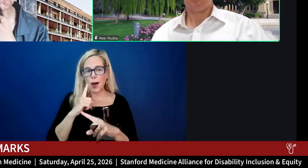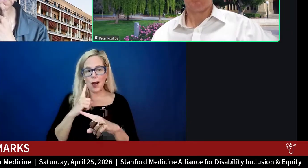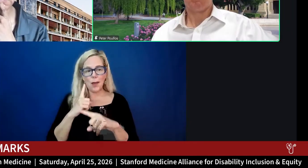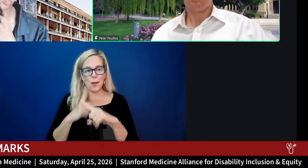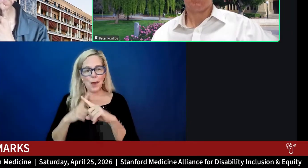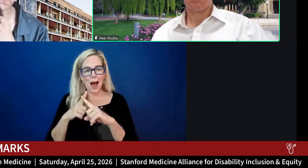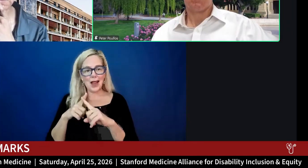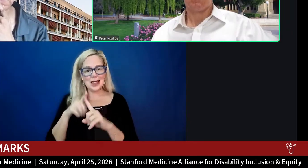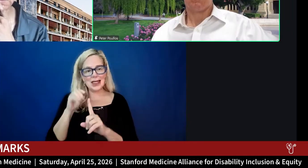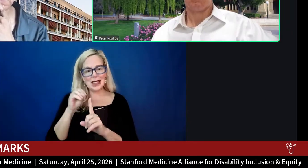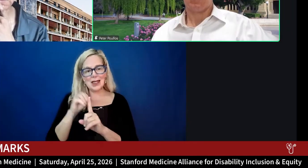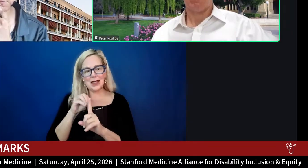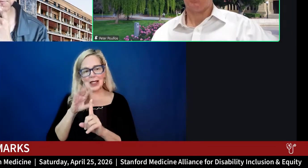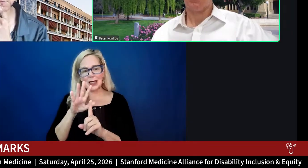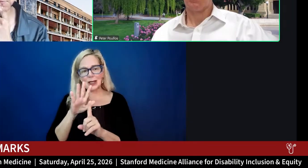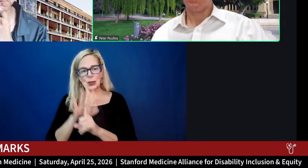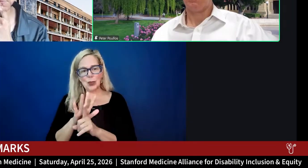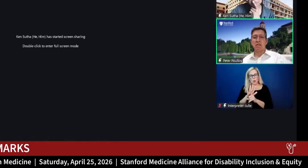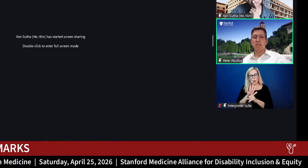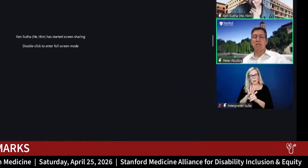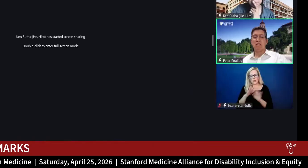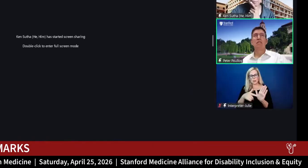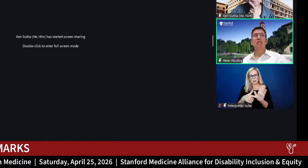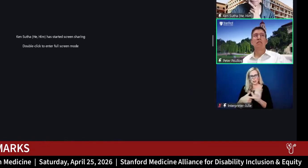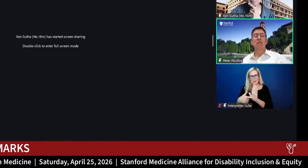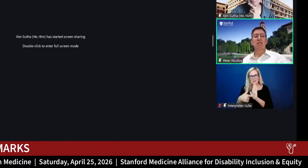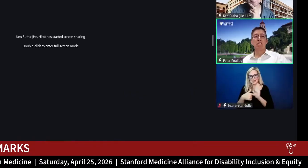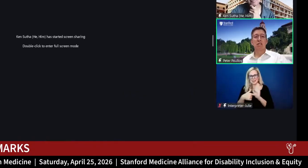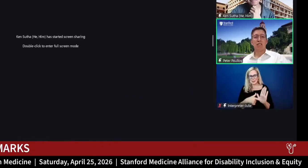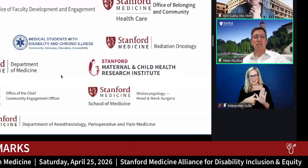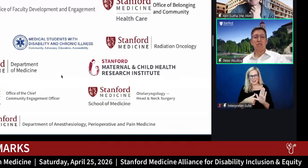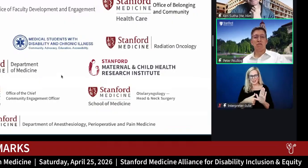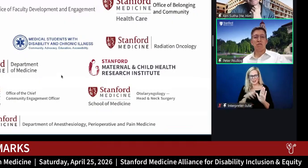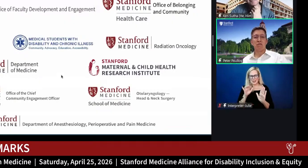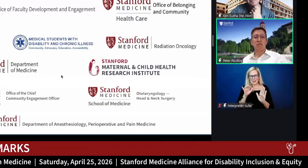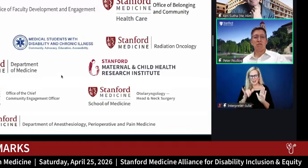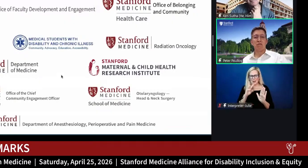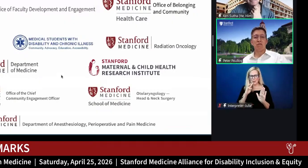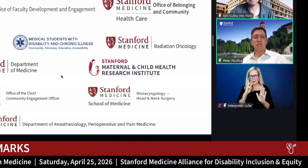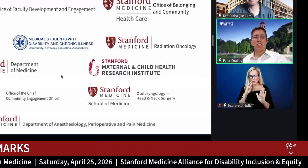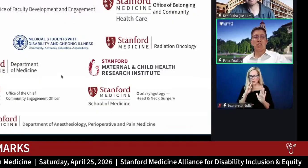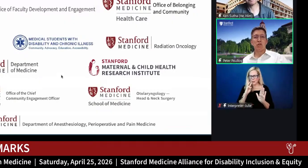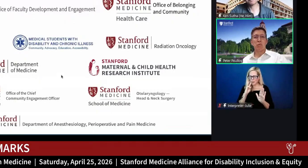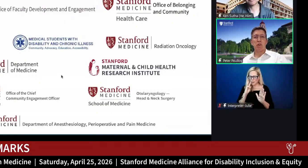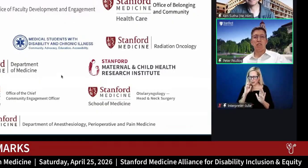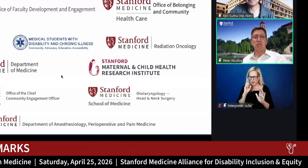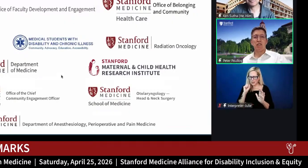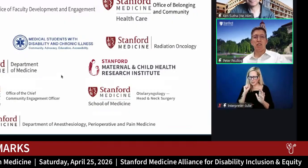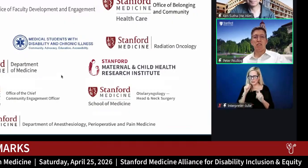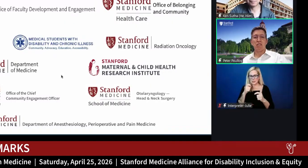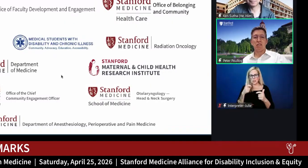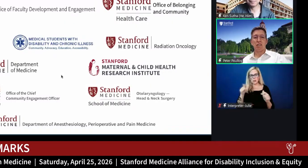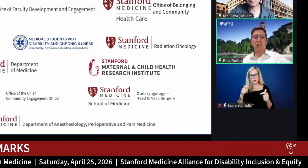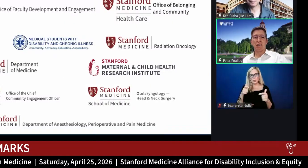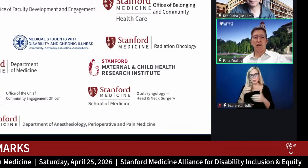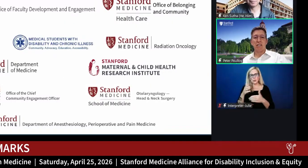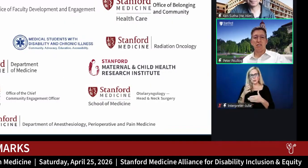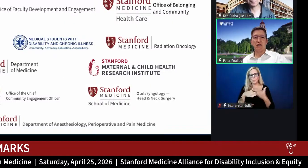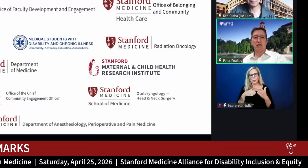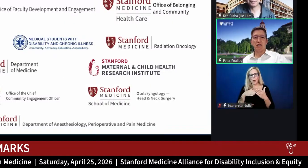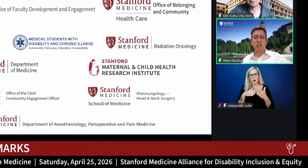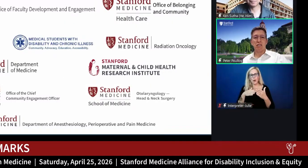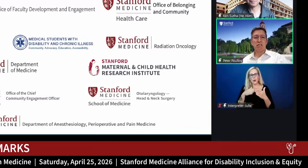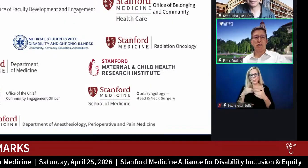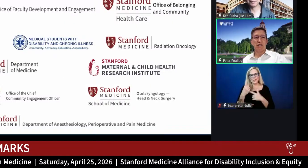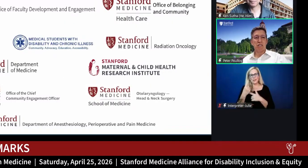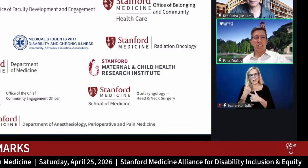exhibit, right, which was a huge part of our year last